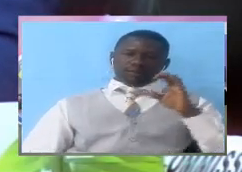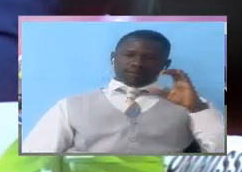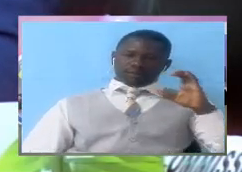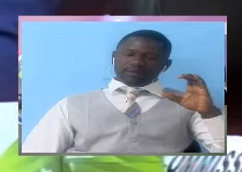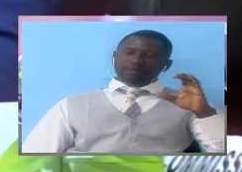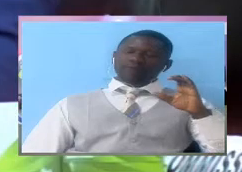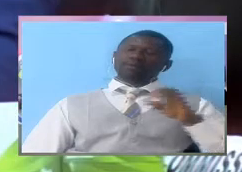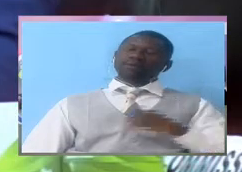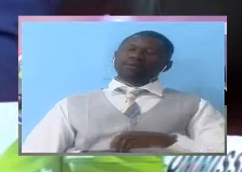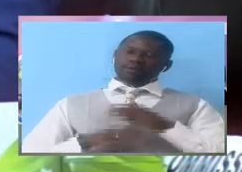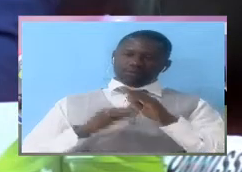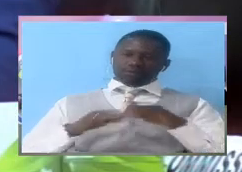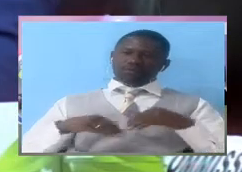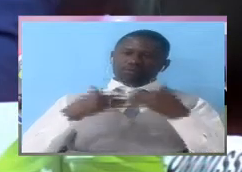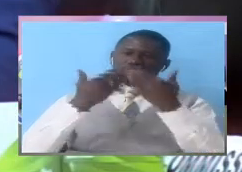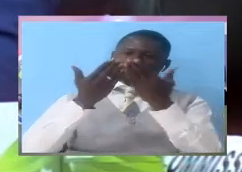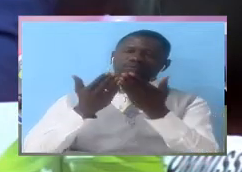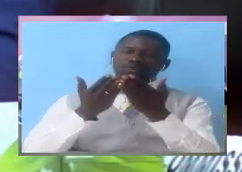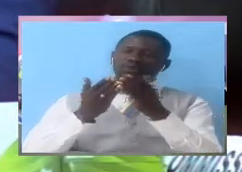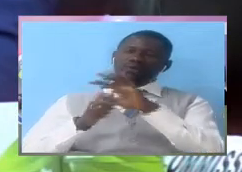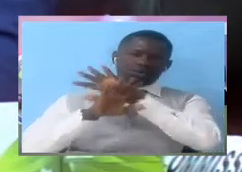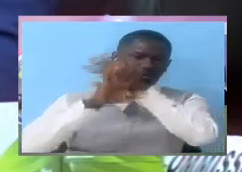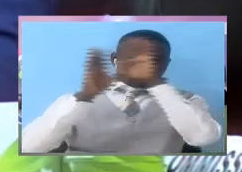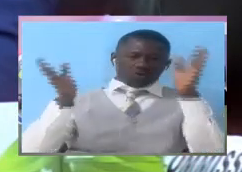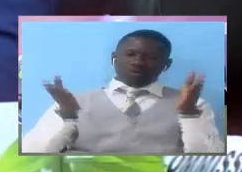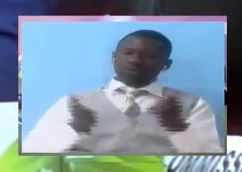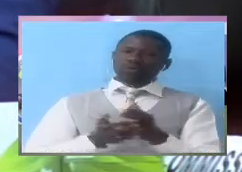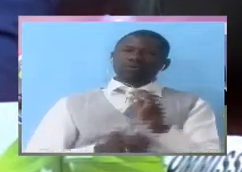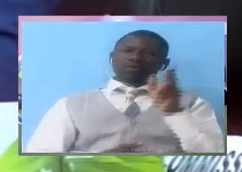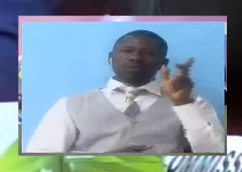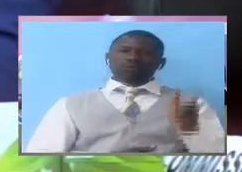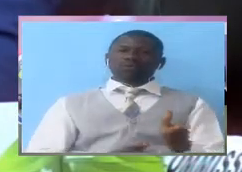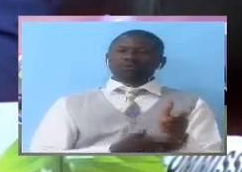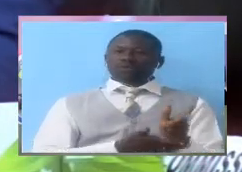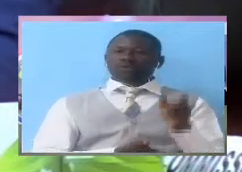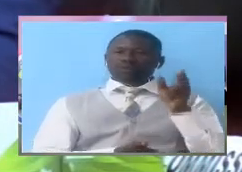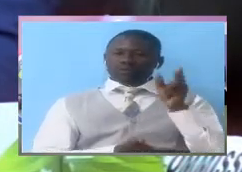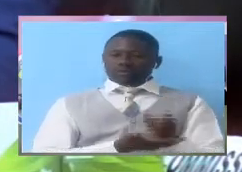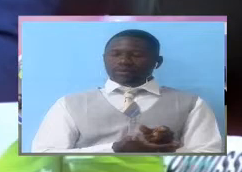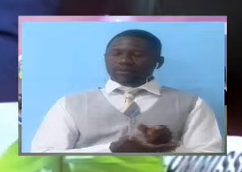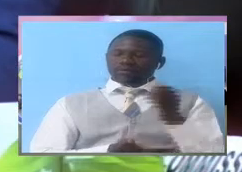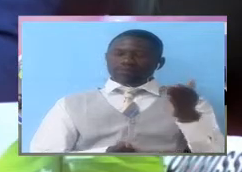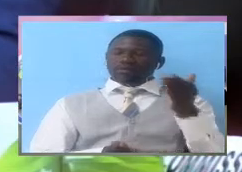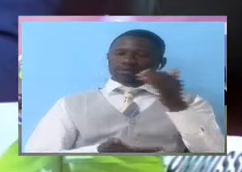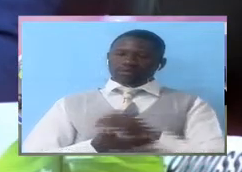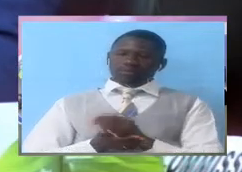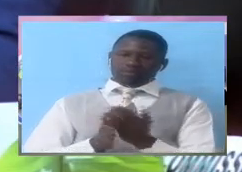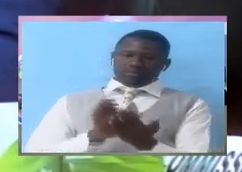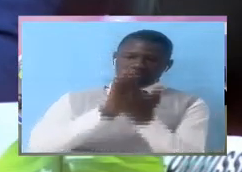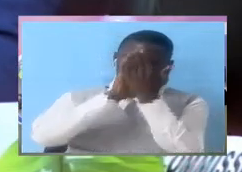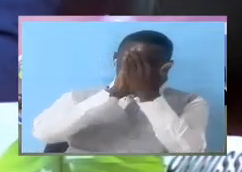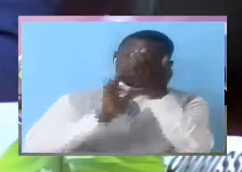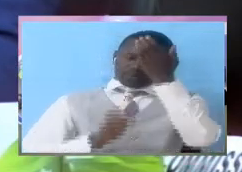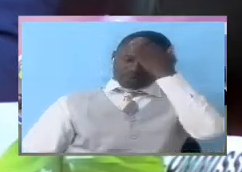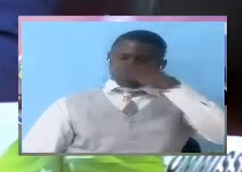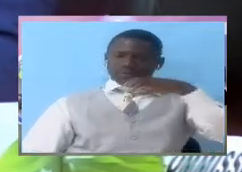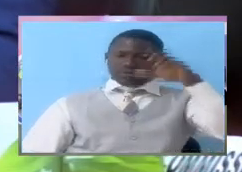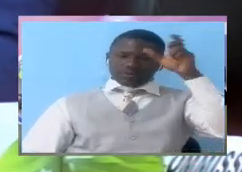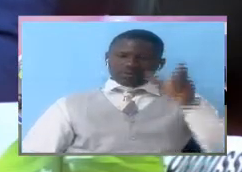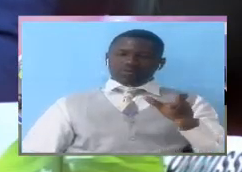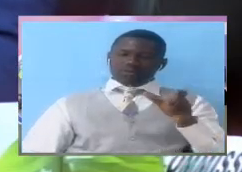and we submit all the witnesses that will come before this commission. Grant them the